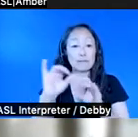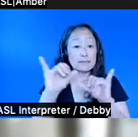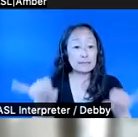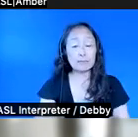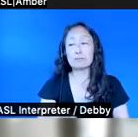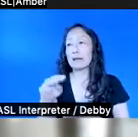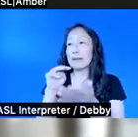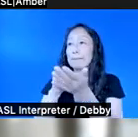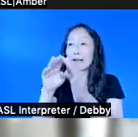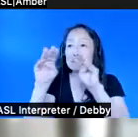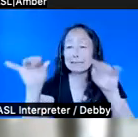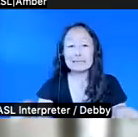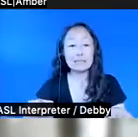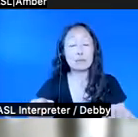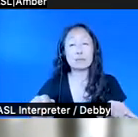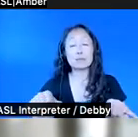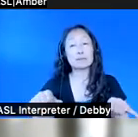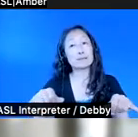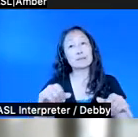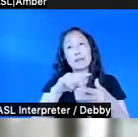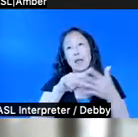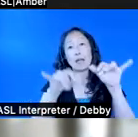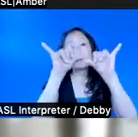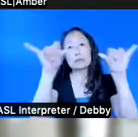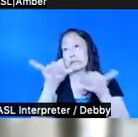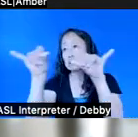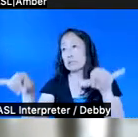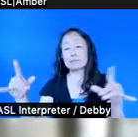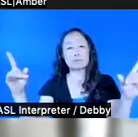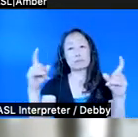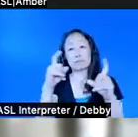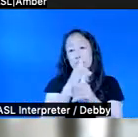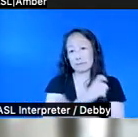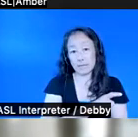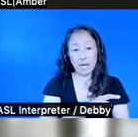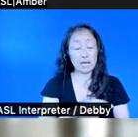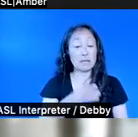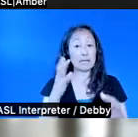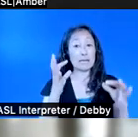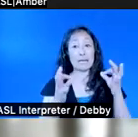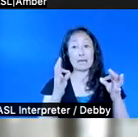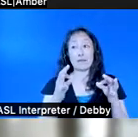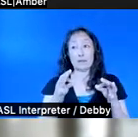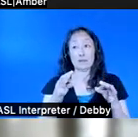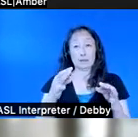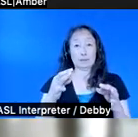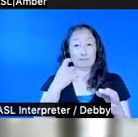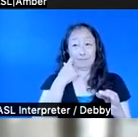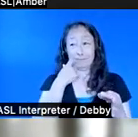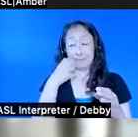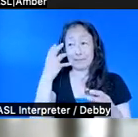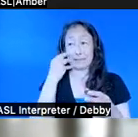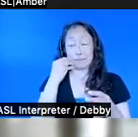you look at the multiple systems that, if it's a current sexual assault, the multiple systems that a victim